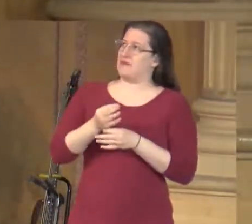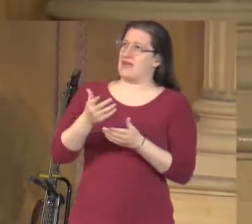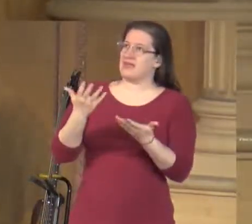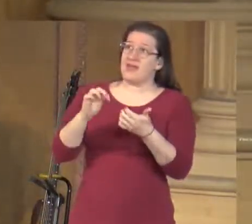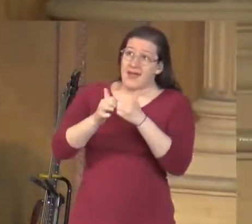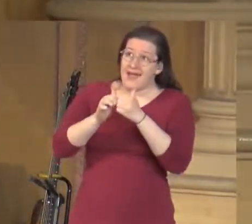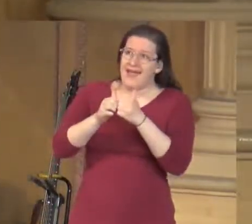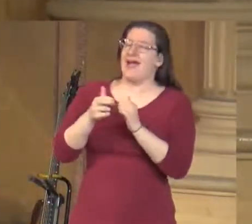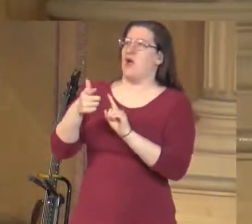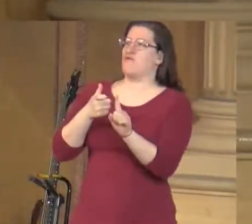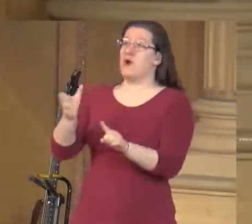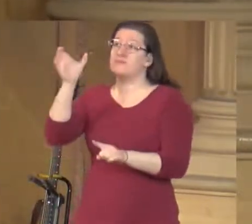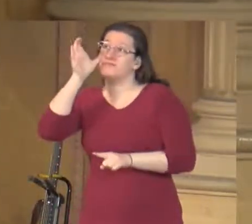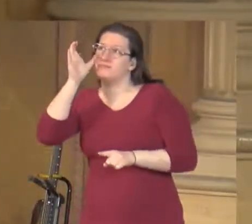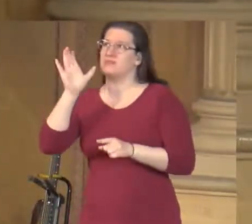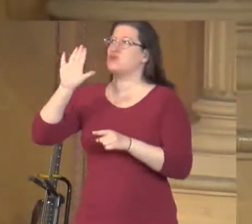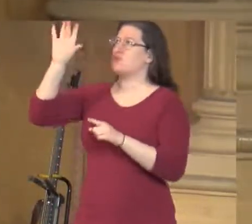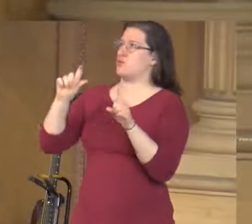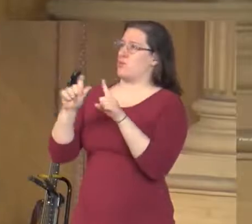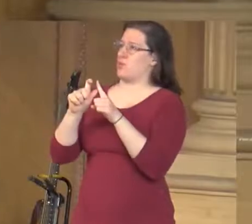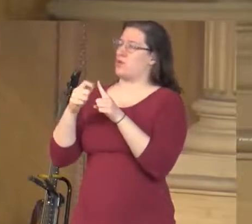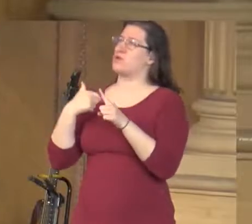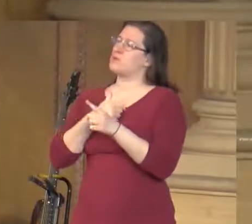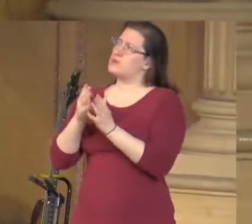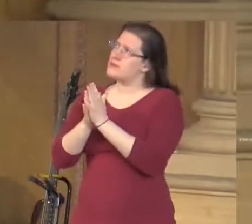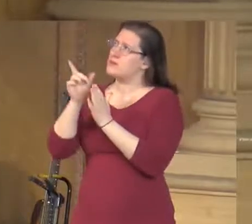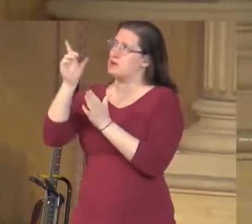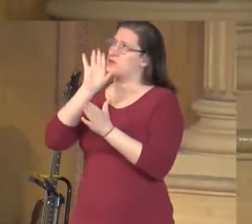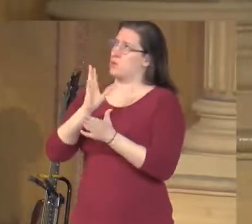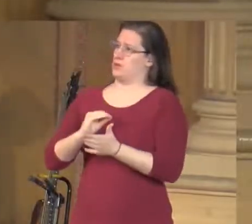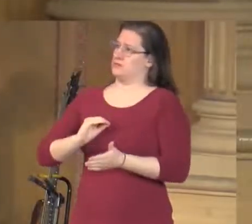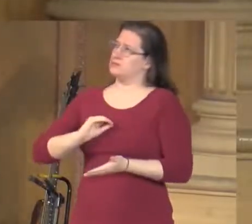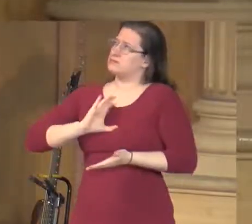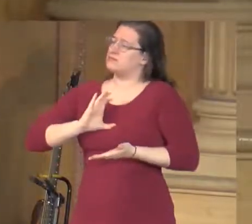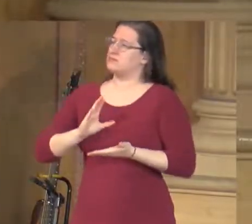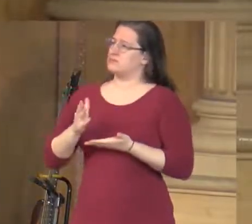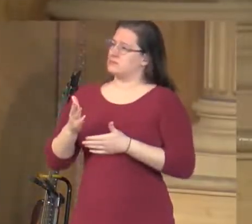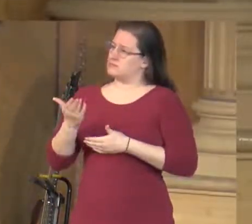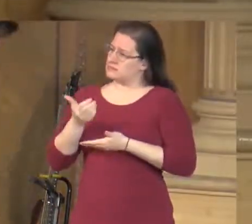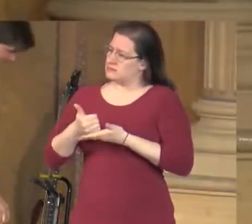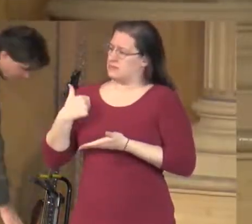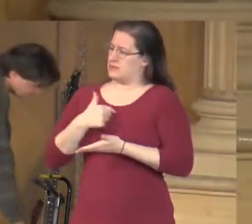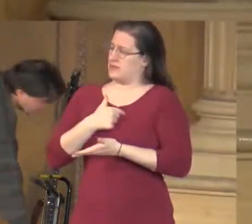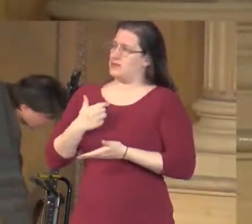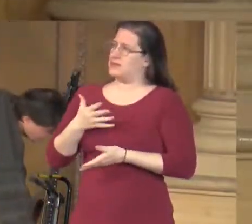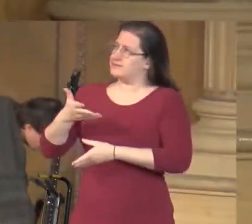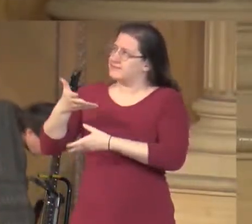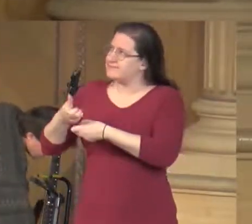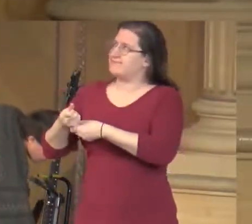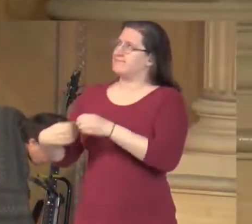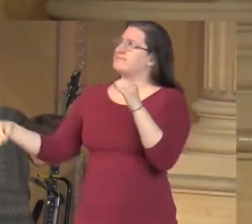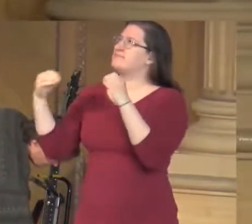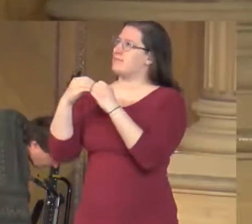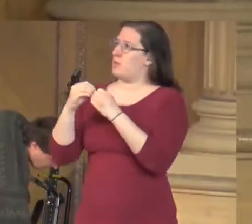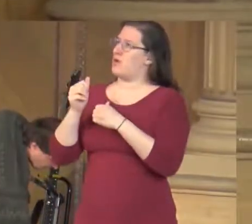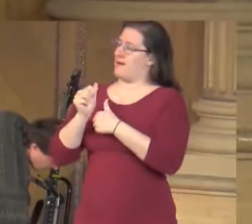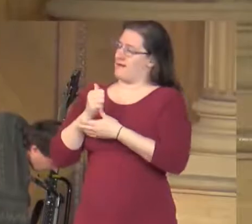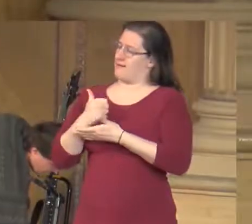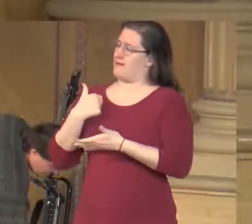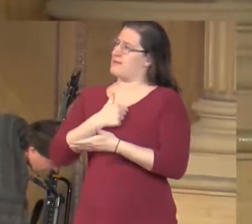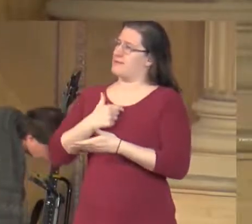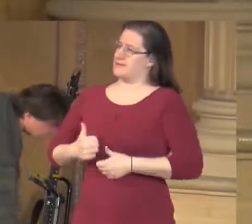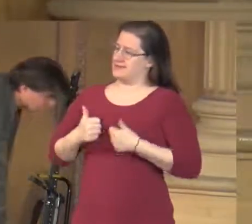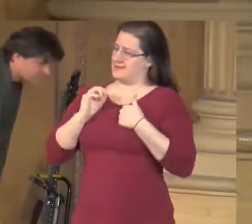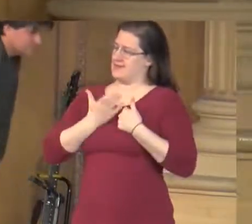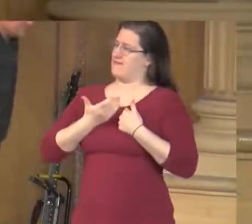God, we pray as we open up your word that you would build our faith. Help us to see Jesus more clearly and live lives in obedience to him. And I